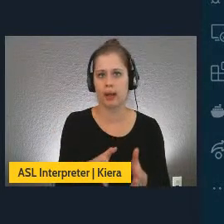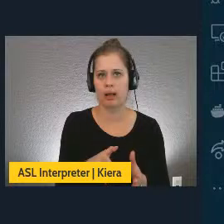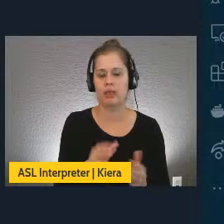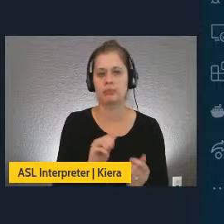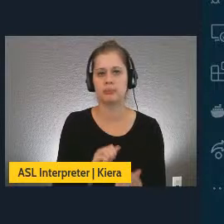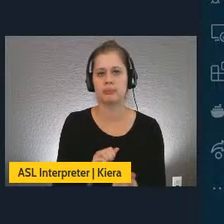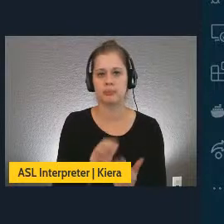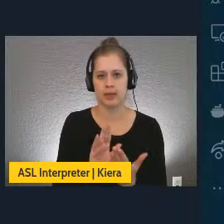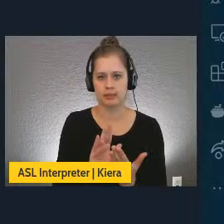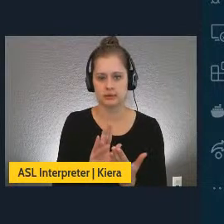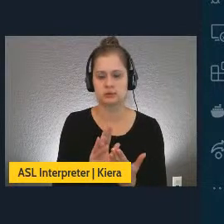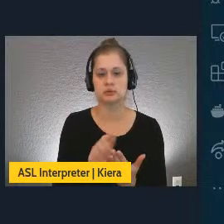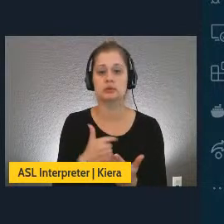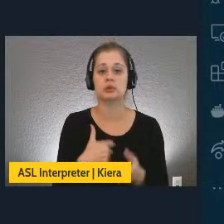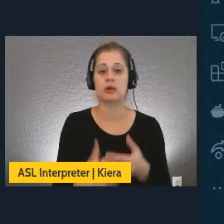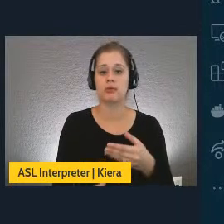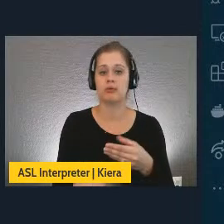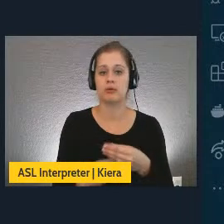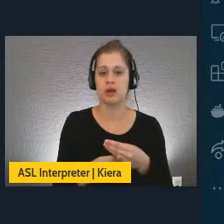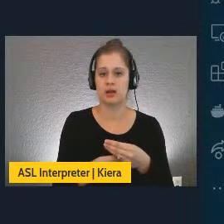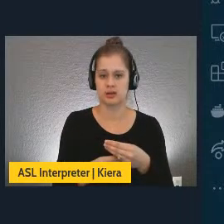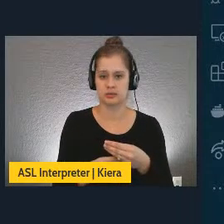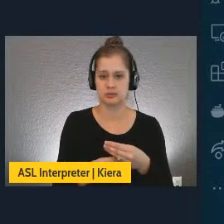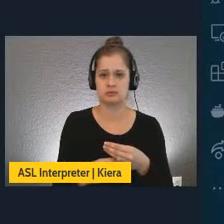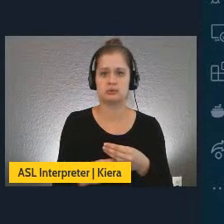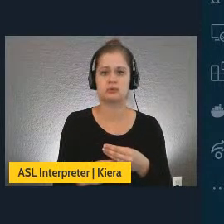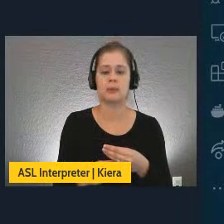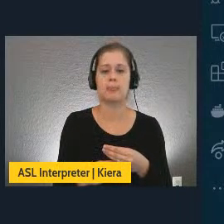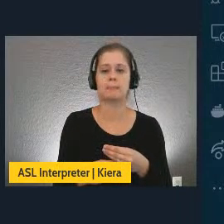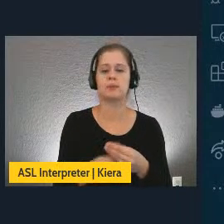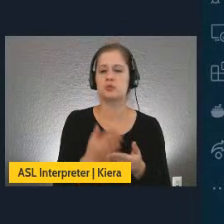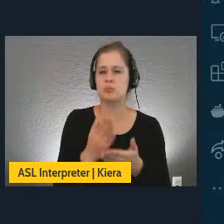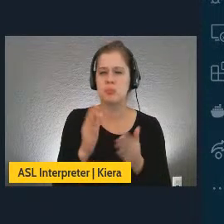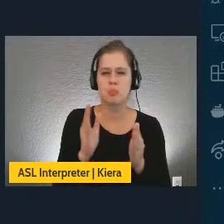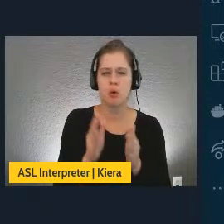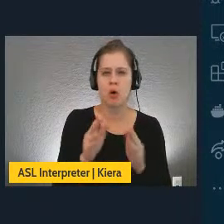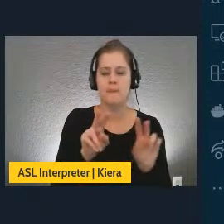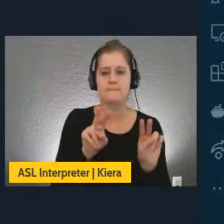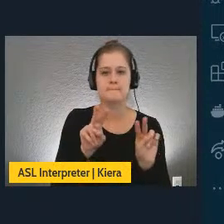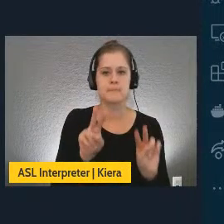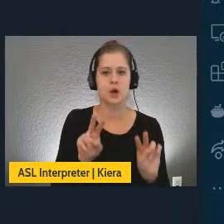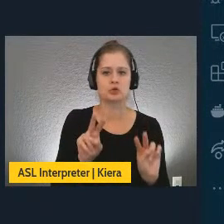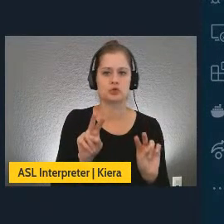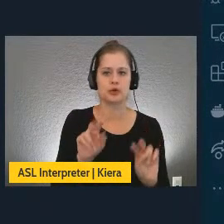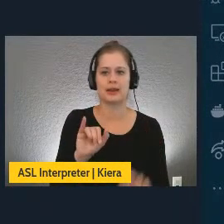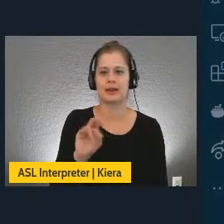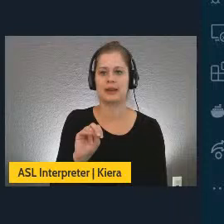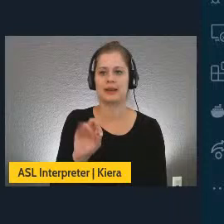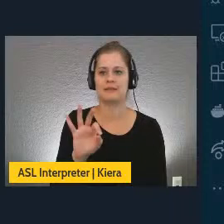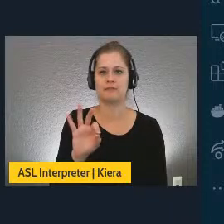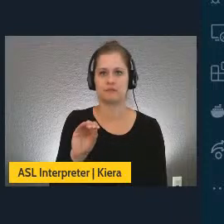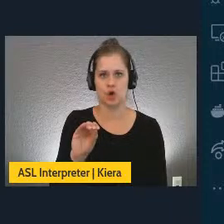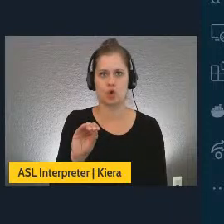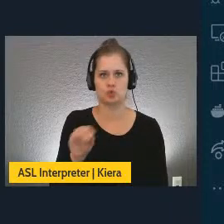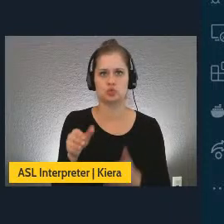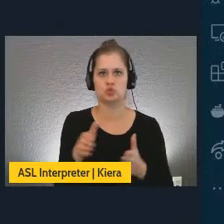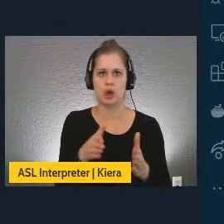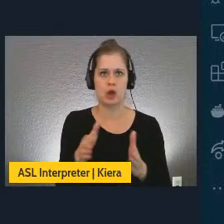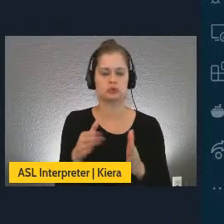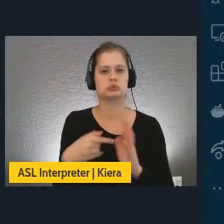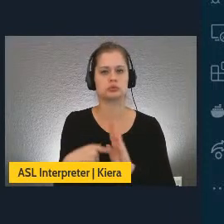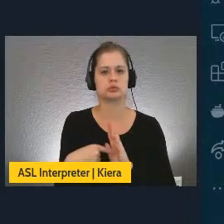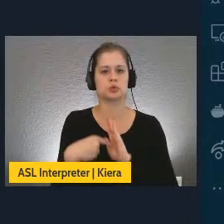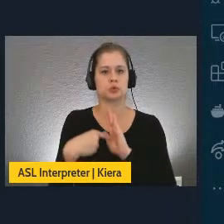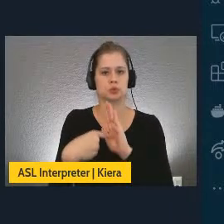I've added a small monitoring info route here just to showcase the rollback in the